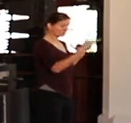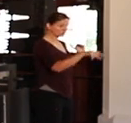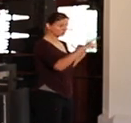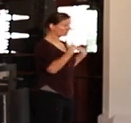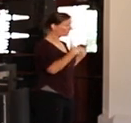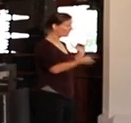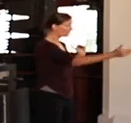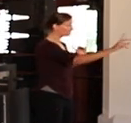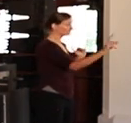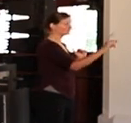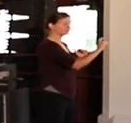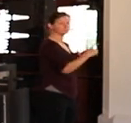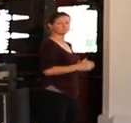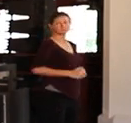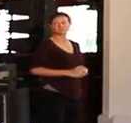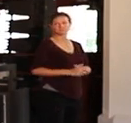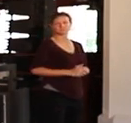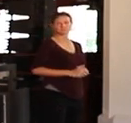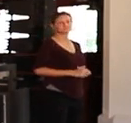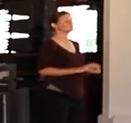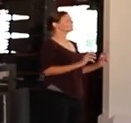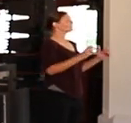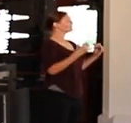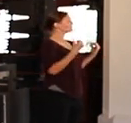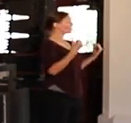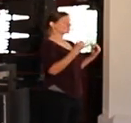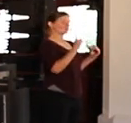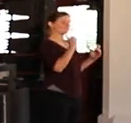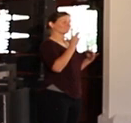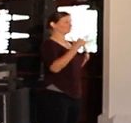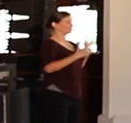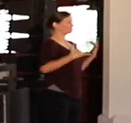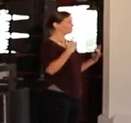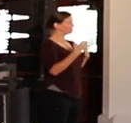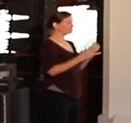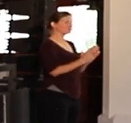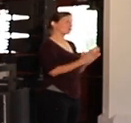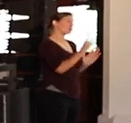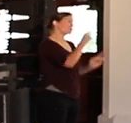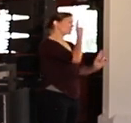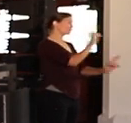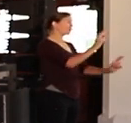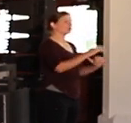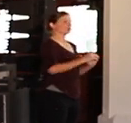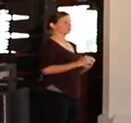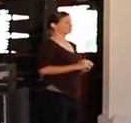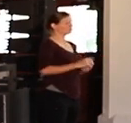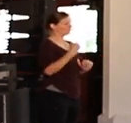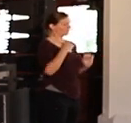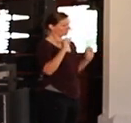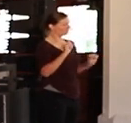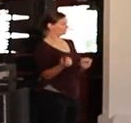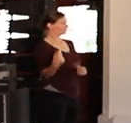welcome? Okay. It is certainly a delight and really an honor to be able to